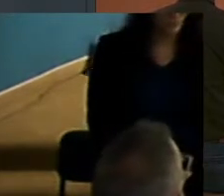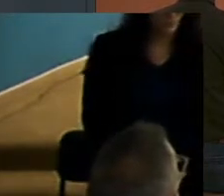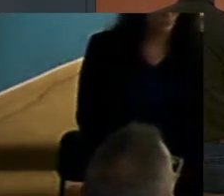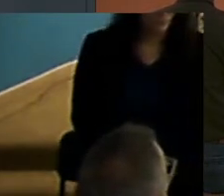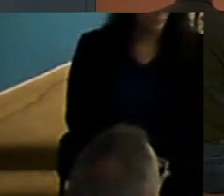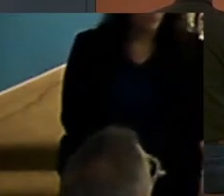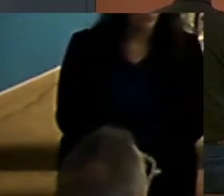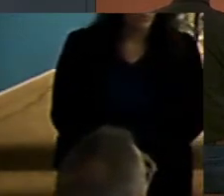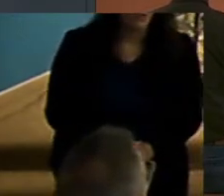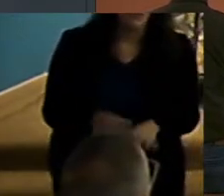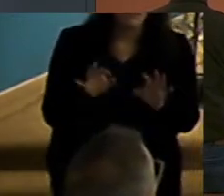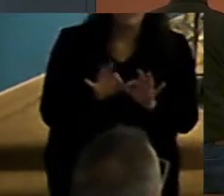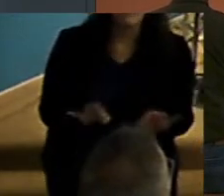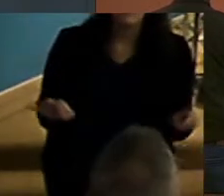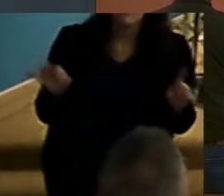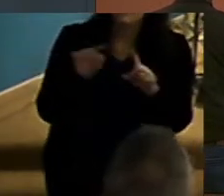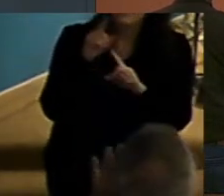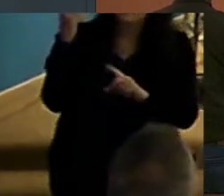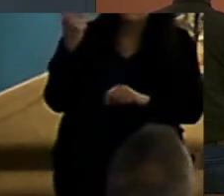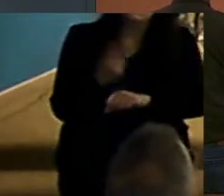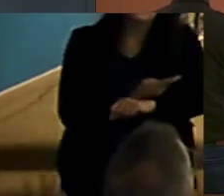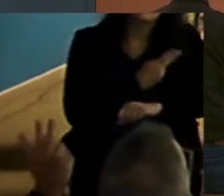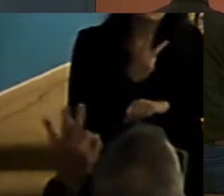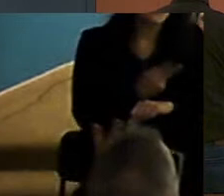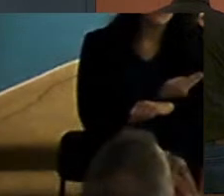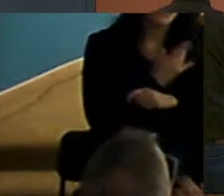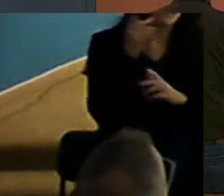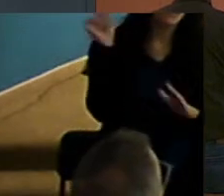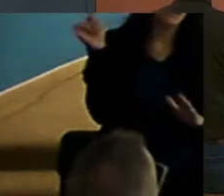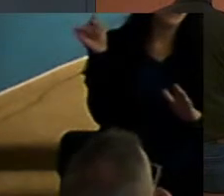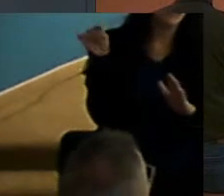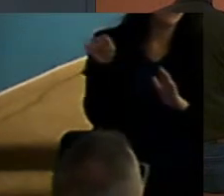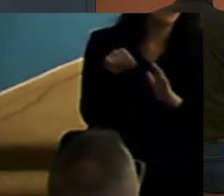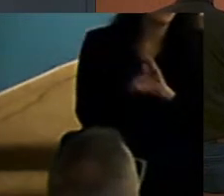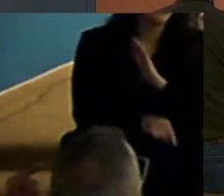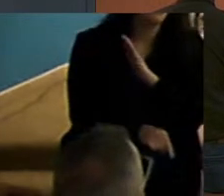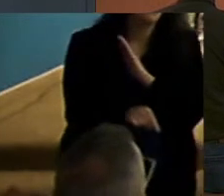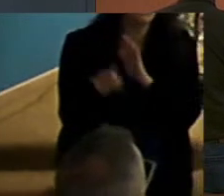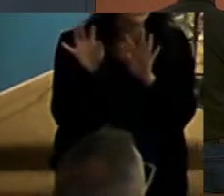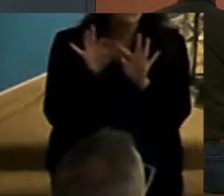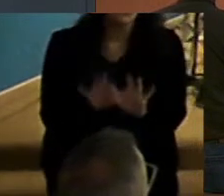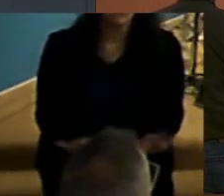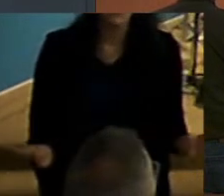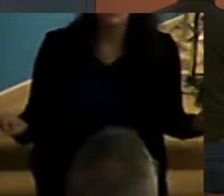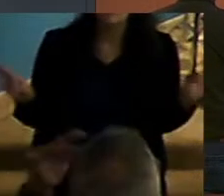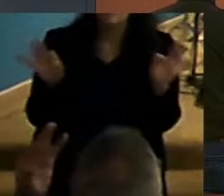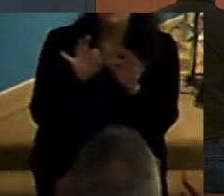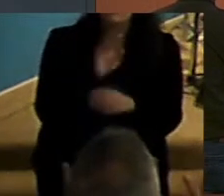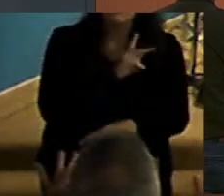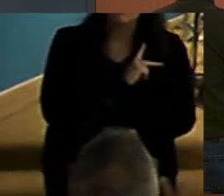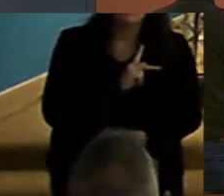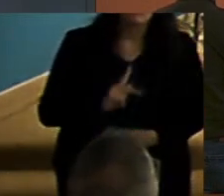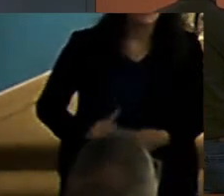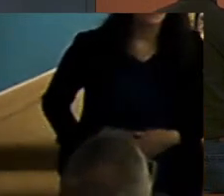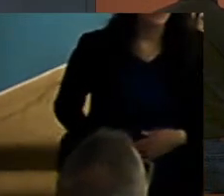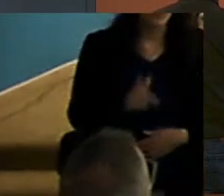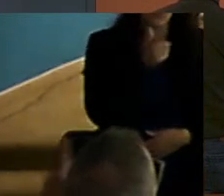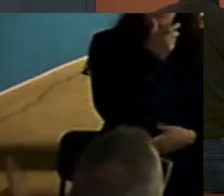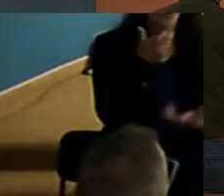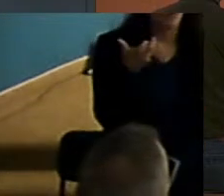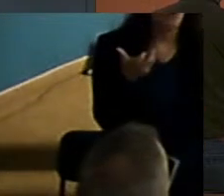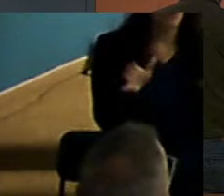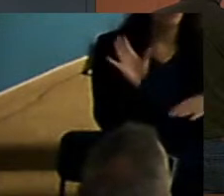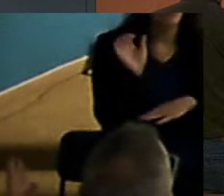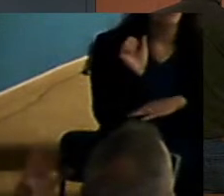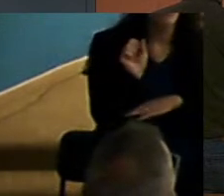Sing worthy. Worthy is the Lamb who was slain. Worthy is the King